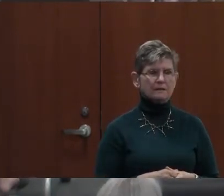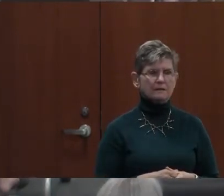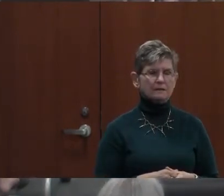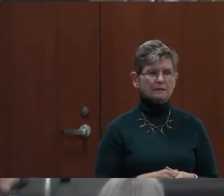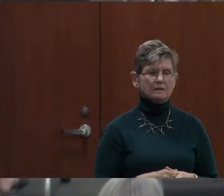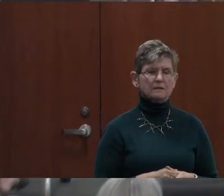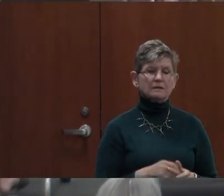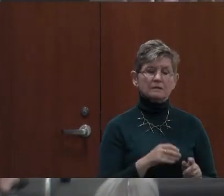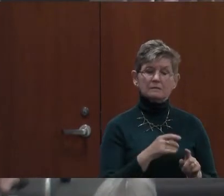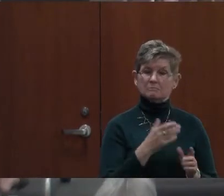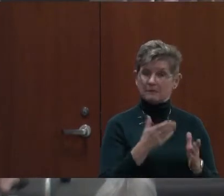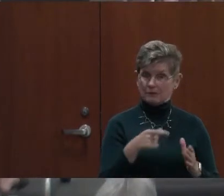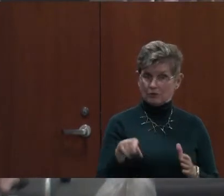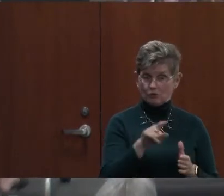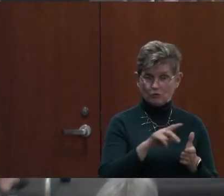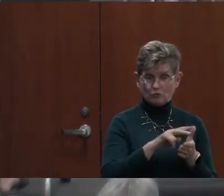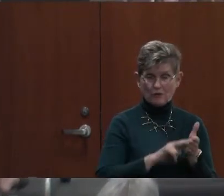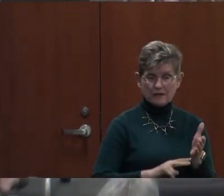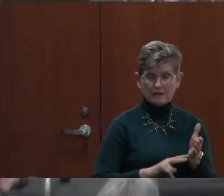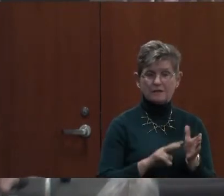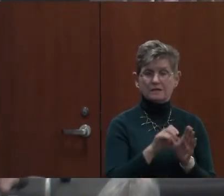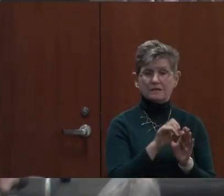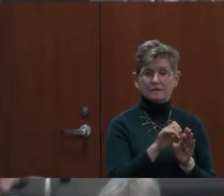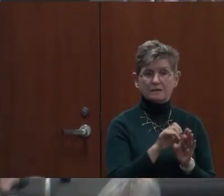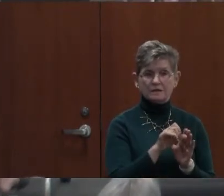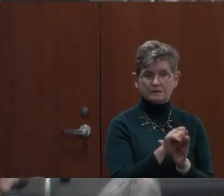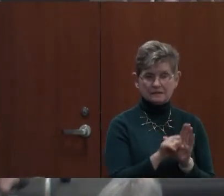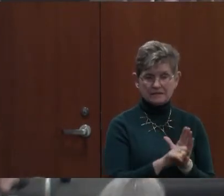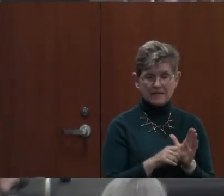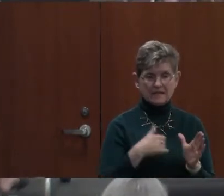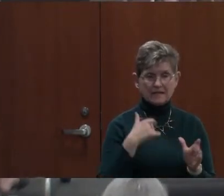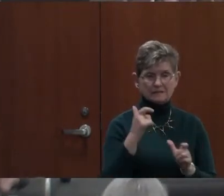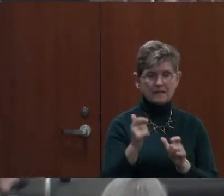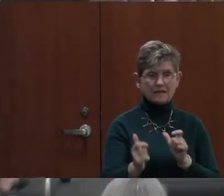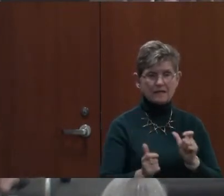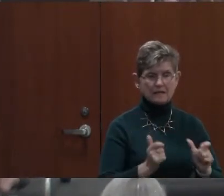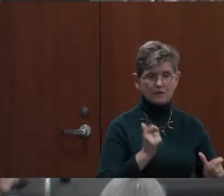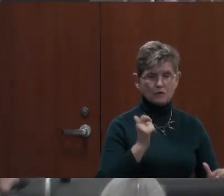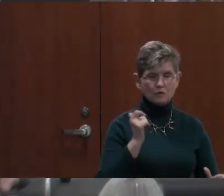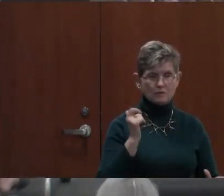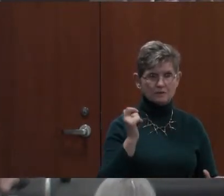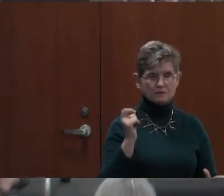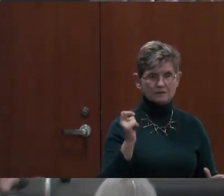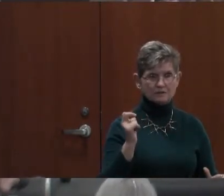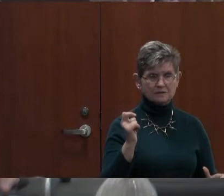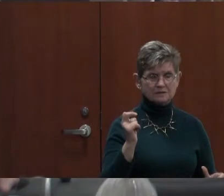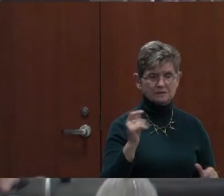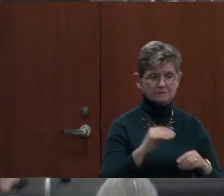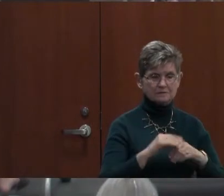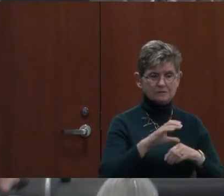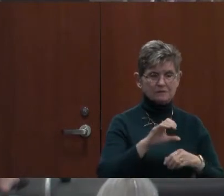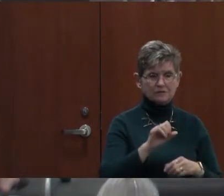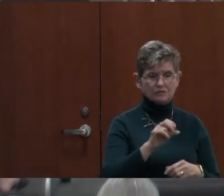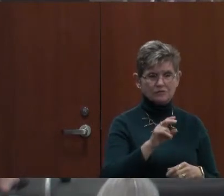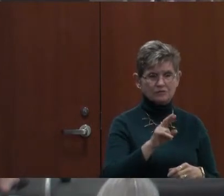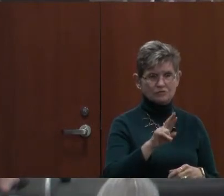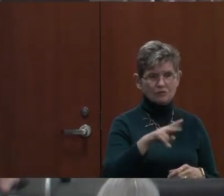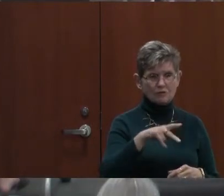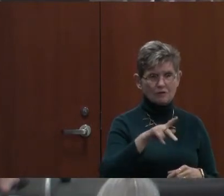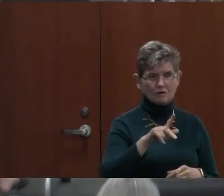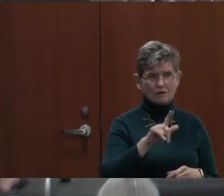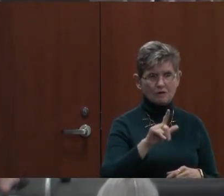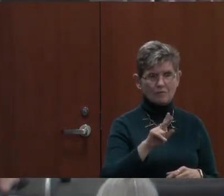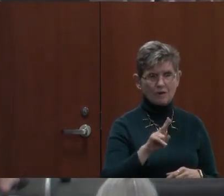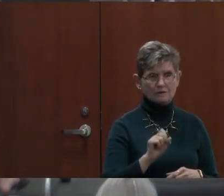if you've probably read, the state has an enormous surplus.